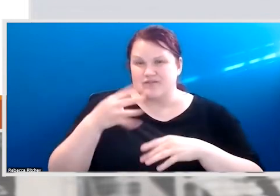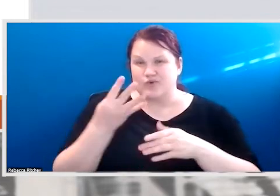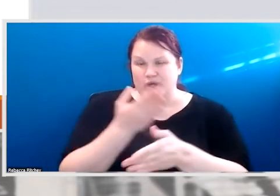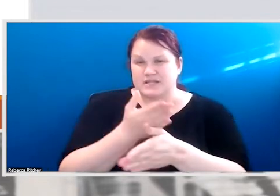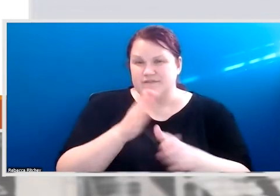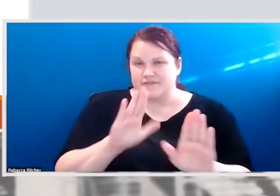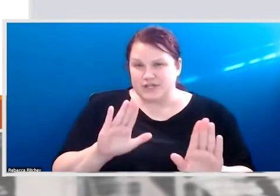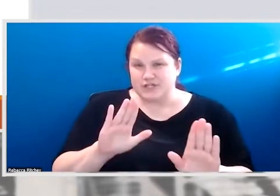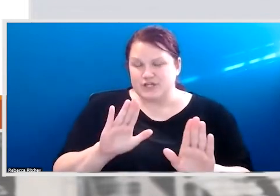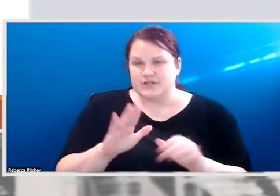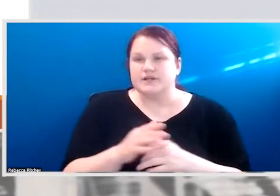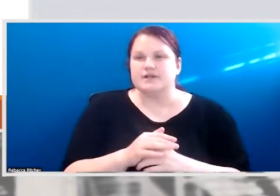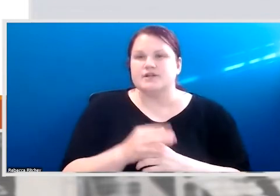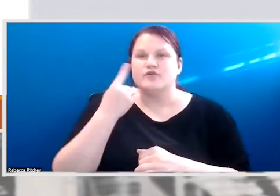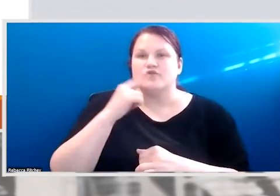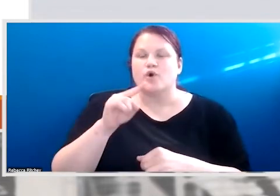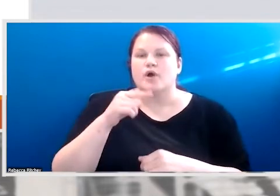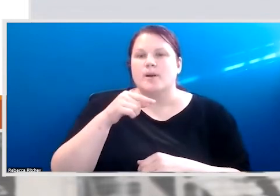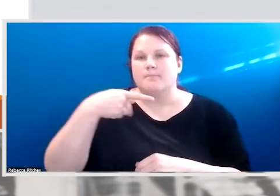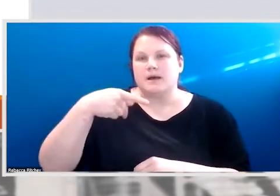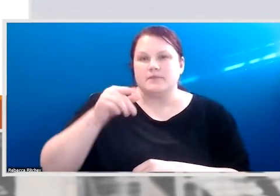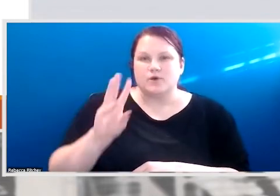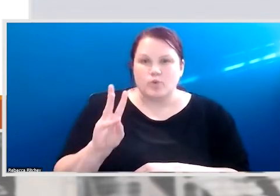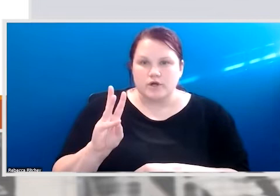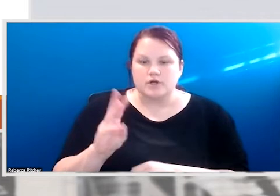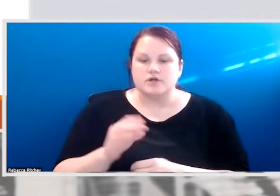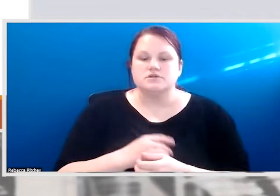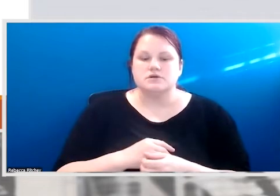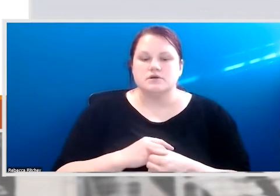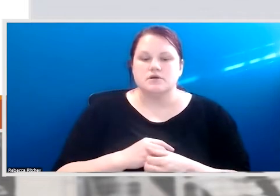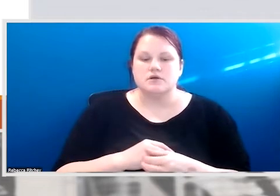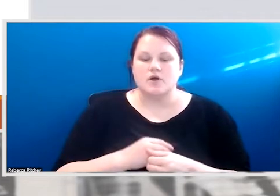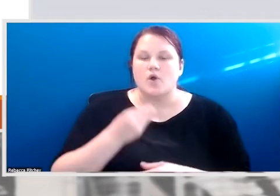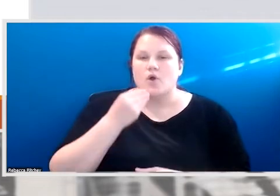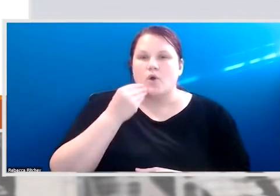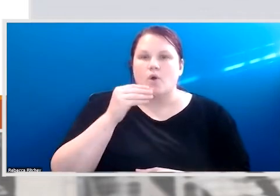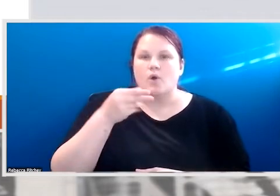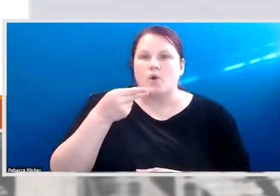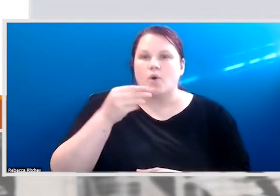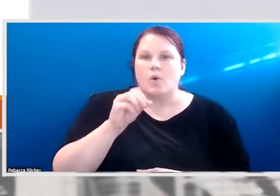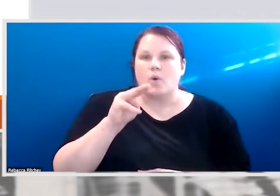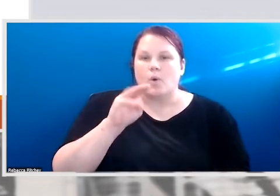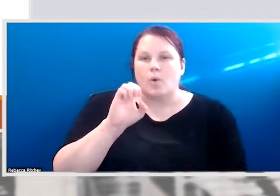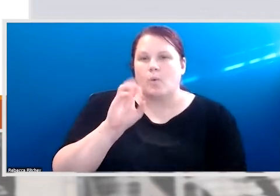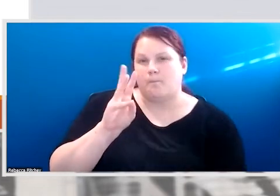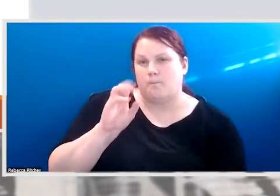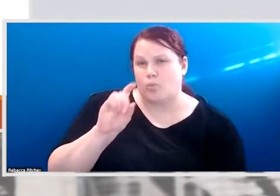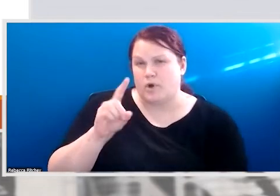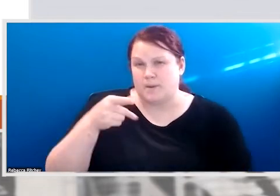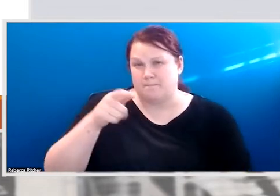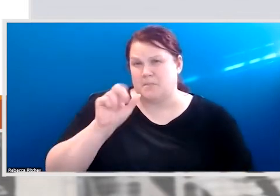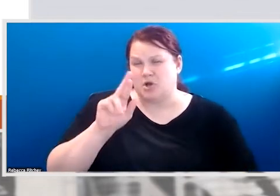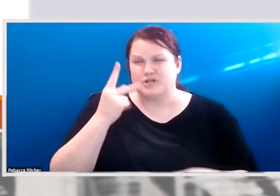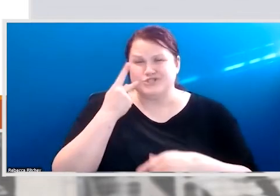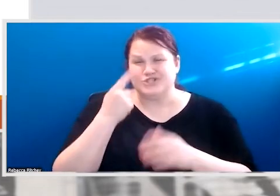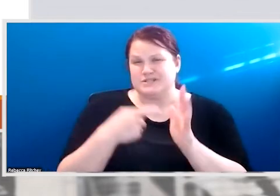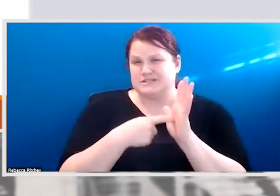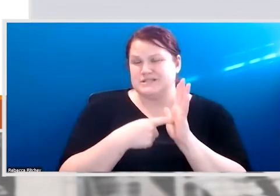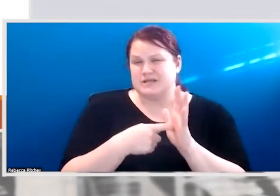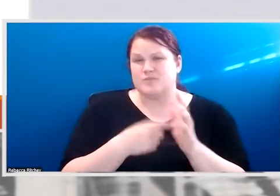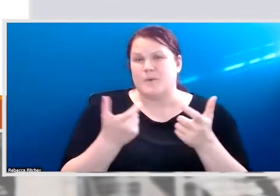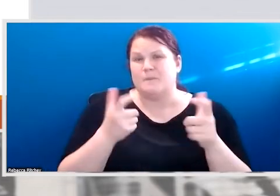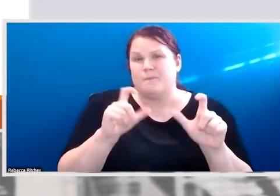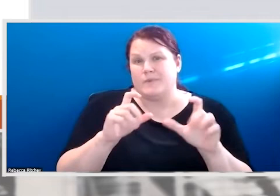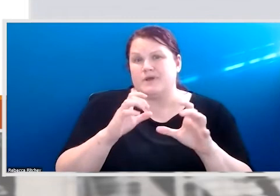a new fourth division for Public Works, such as Homewood Park. That's just a sample. Those are large scale things where we